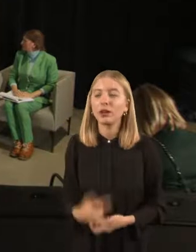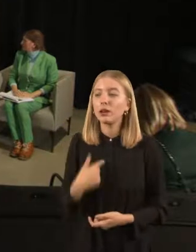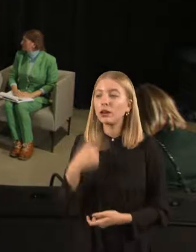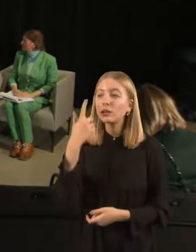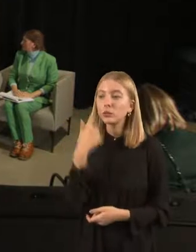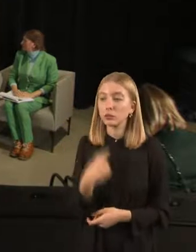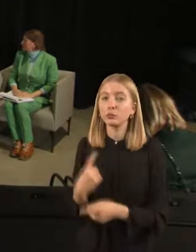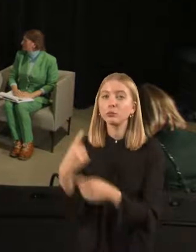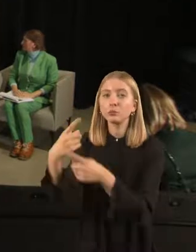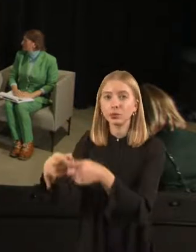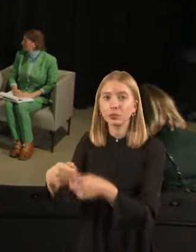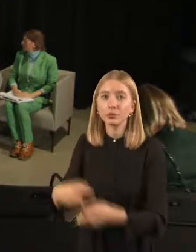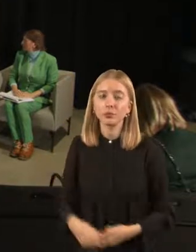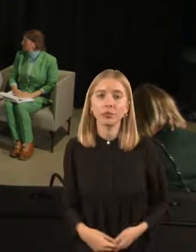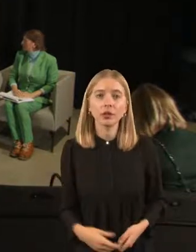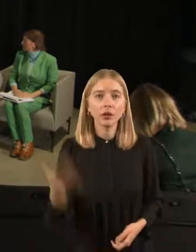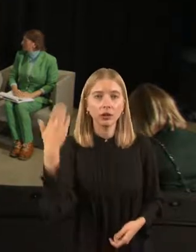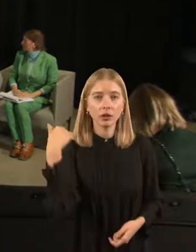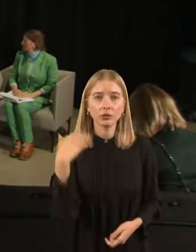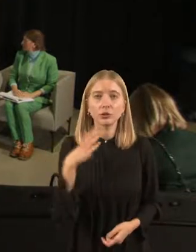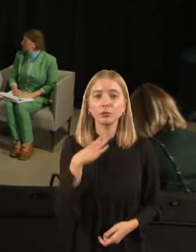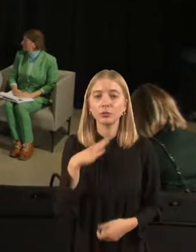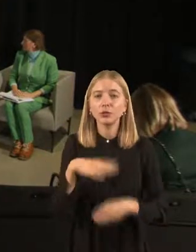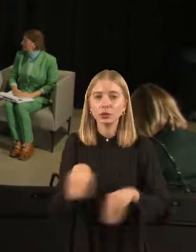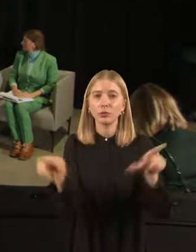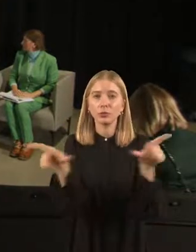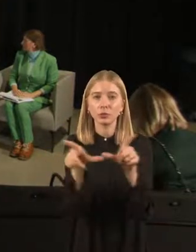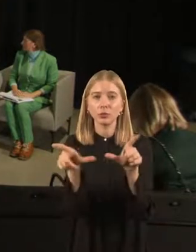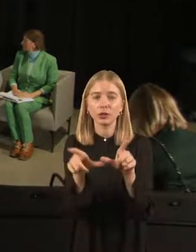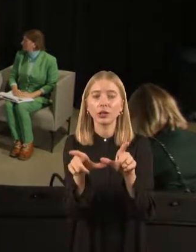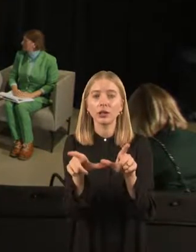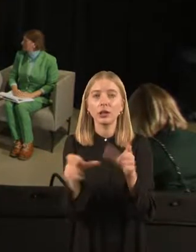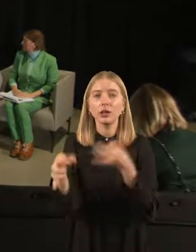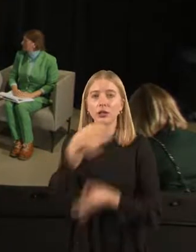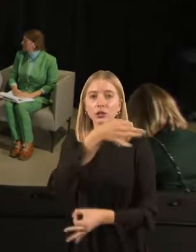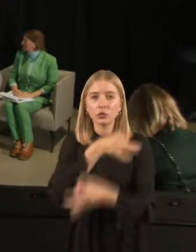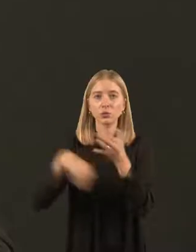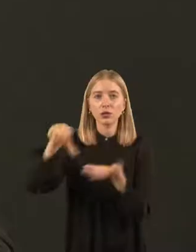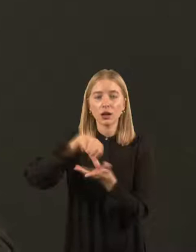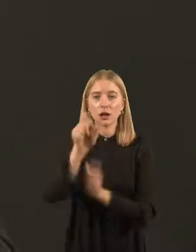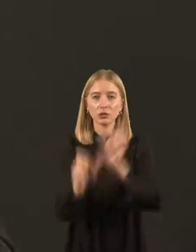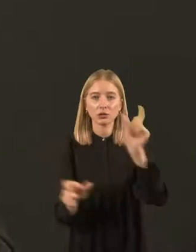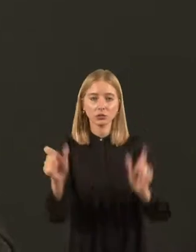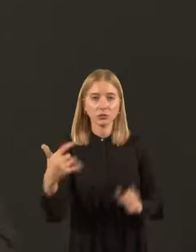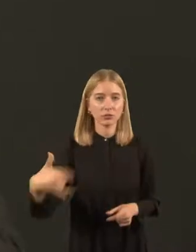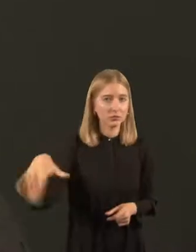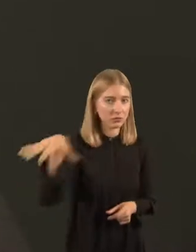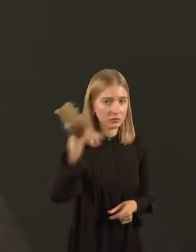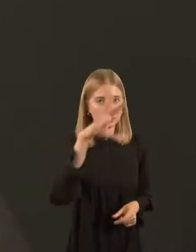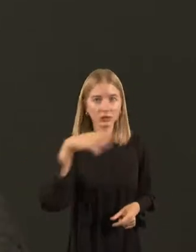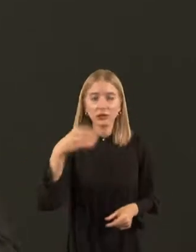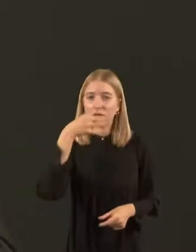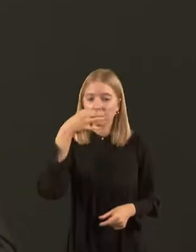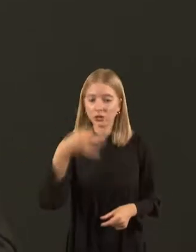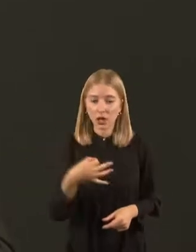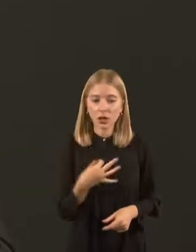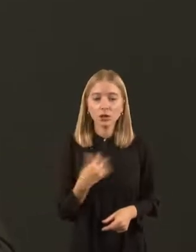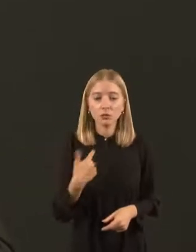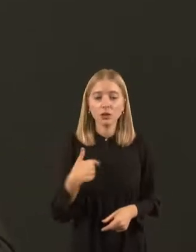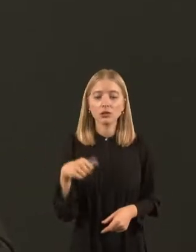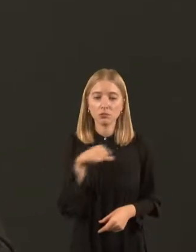few remarks. Yes, I would like to react. Well, often during the discussions